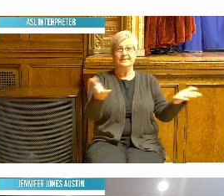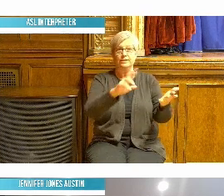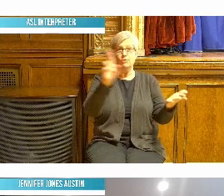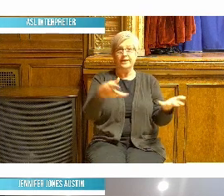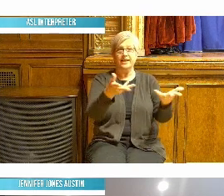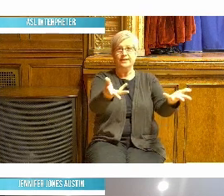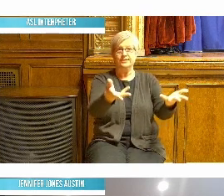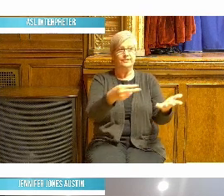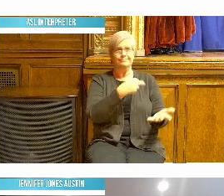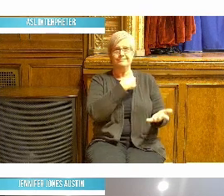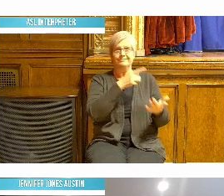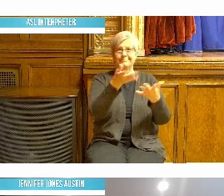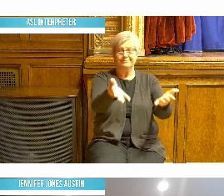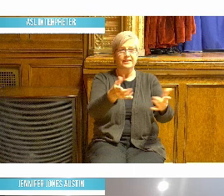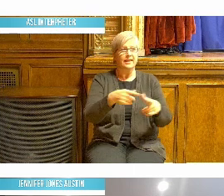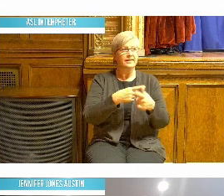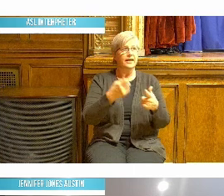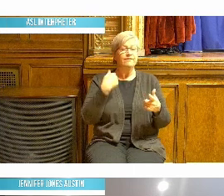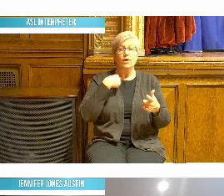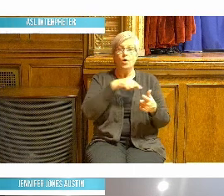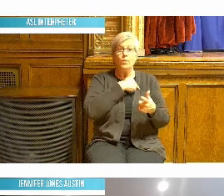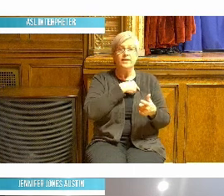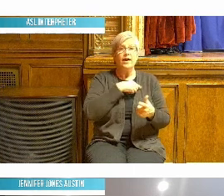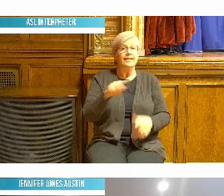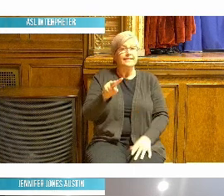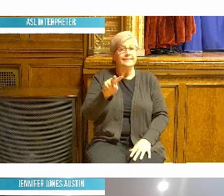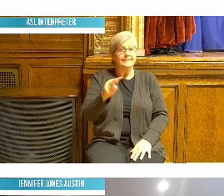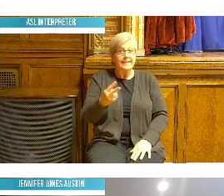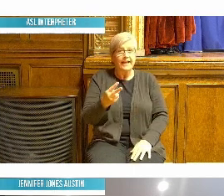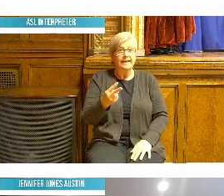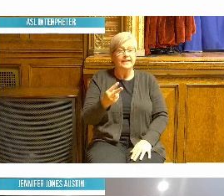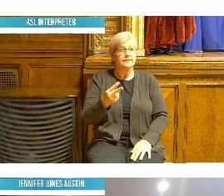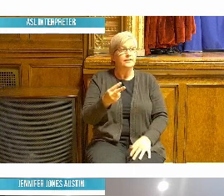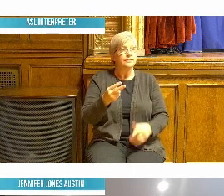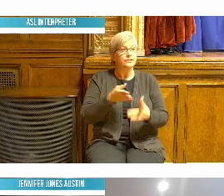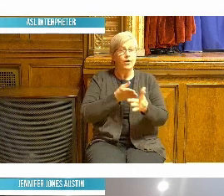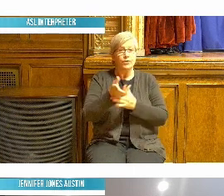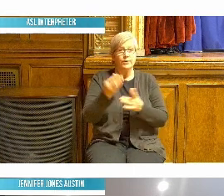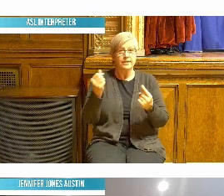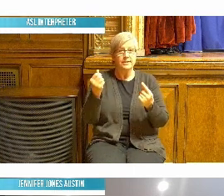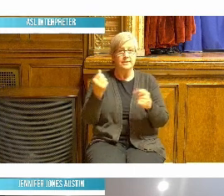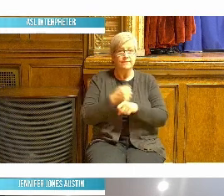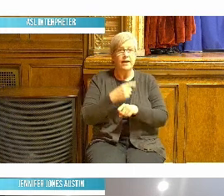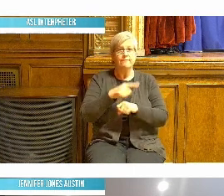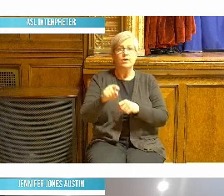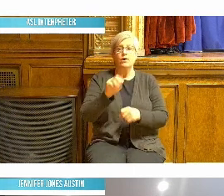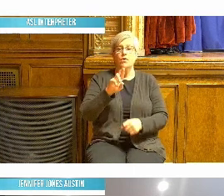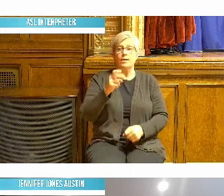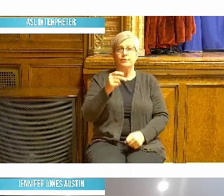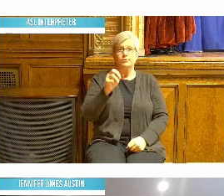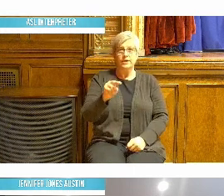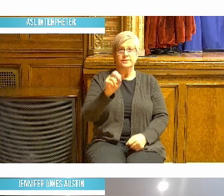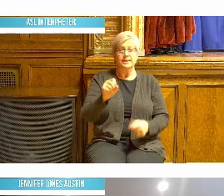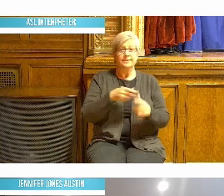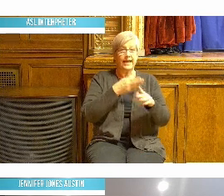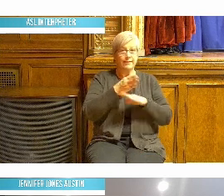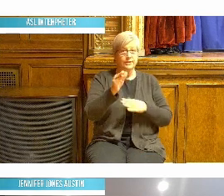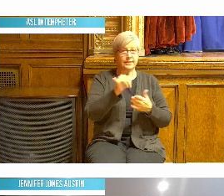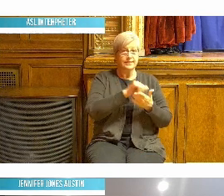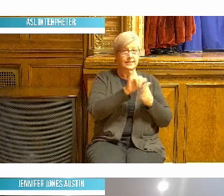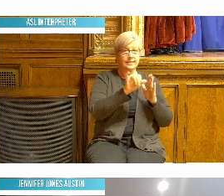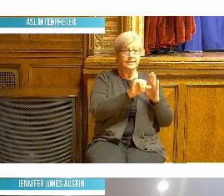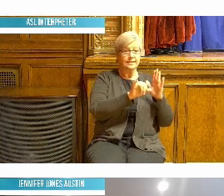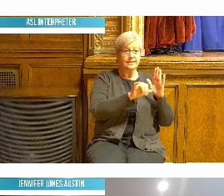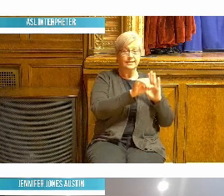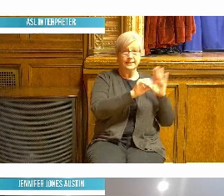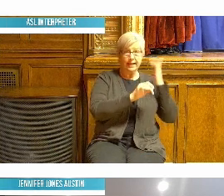Rochester. And if we're the second to go through this fight for reparations after the state of